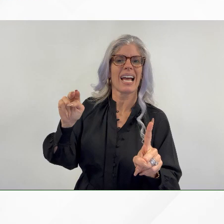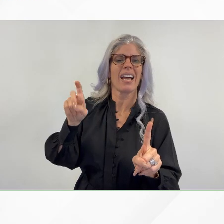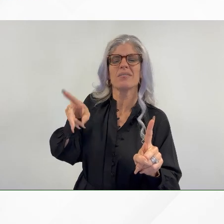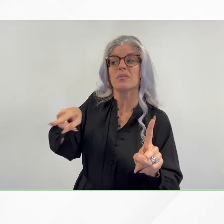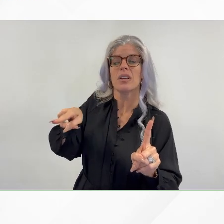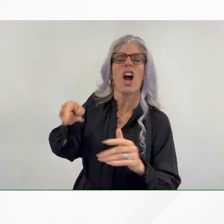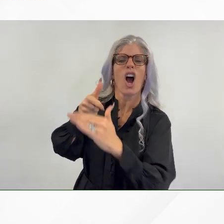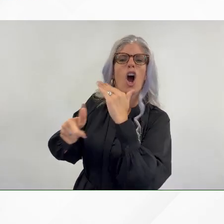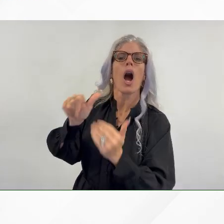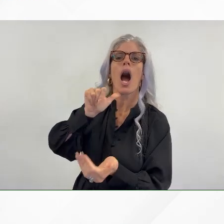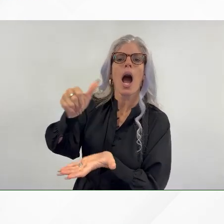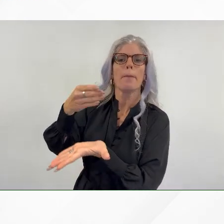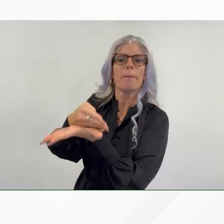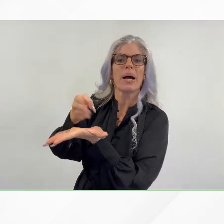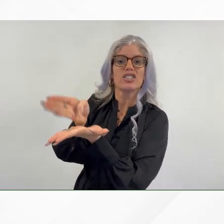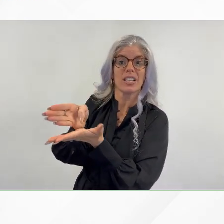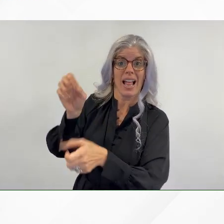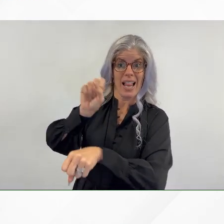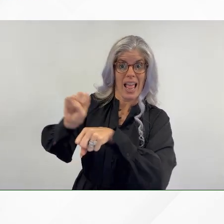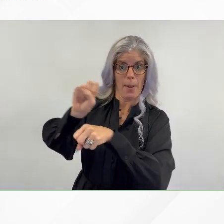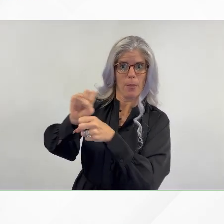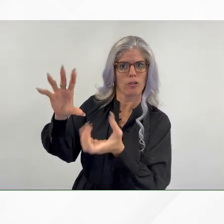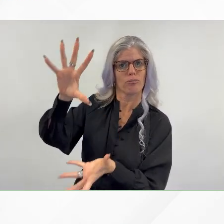not incorporated in documented costs.